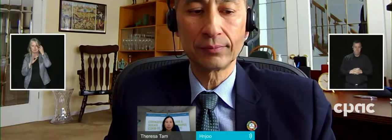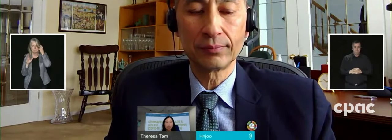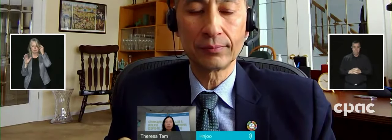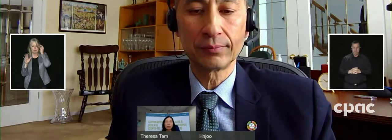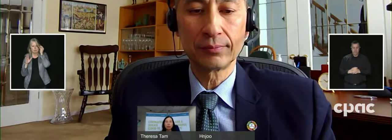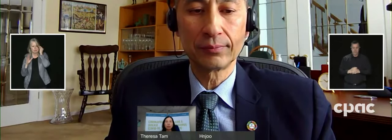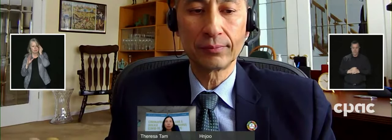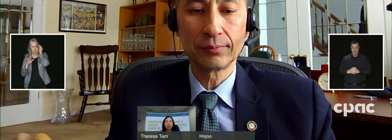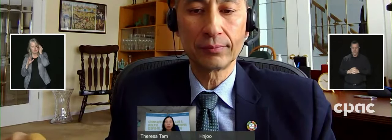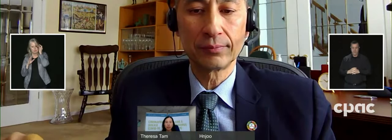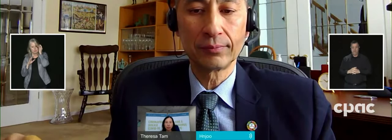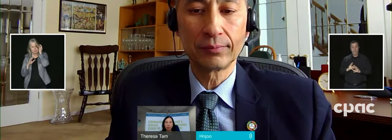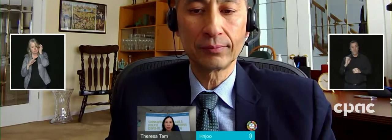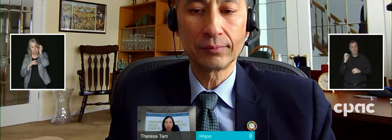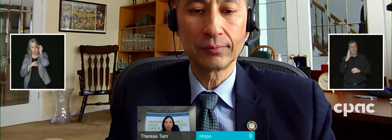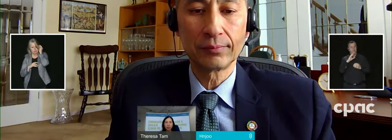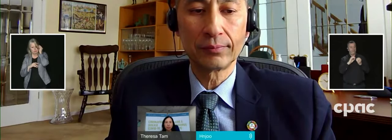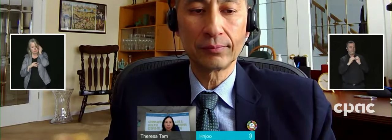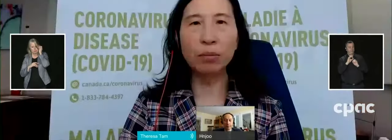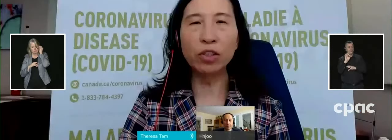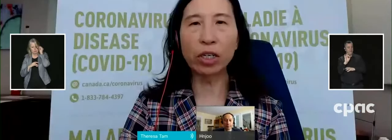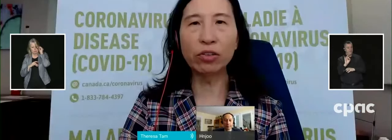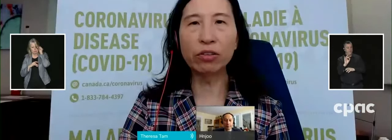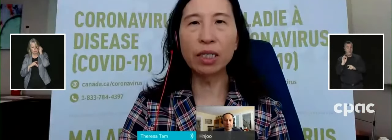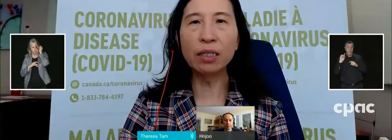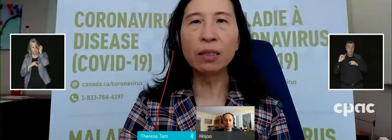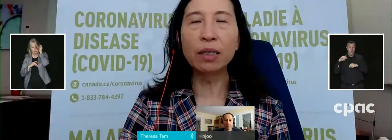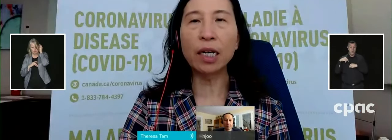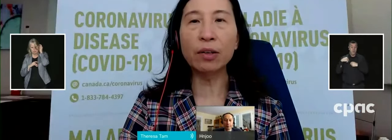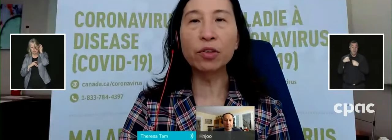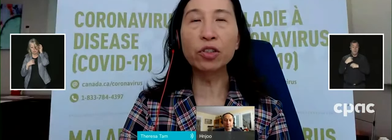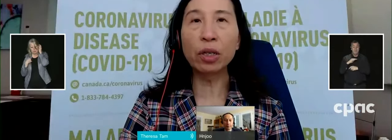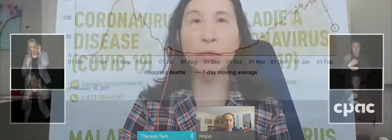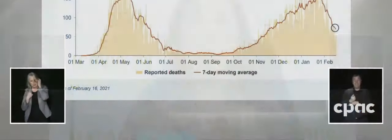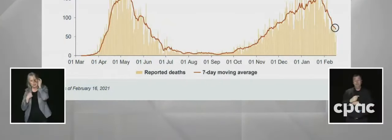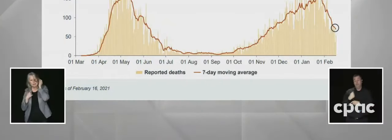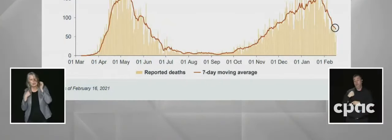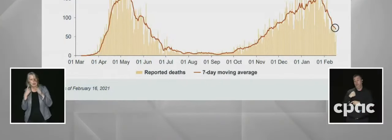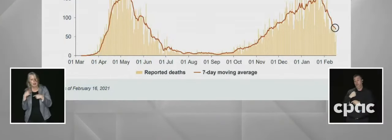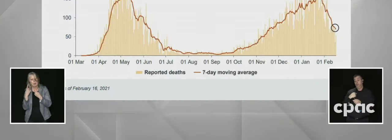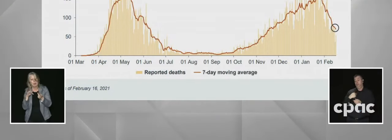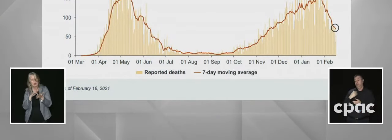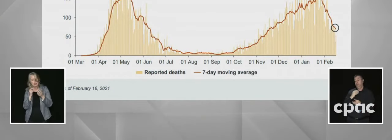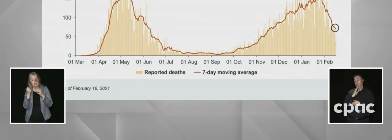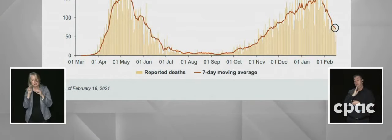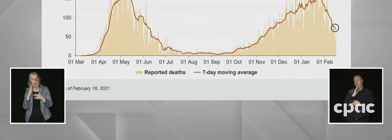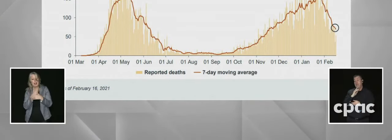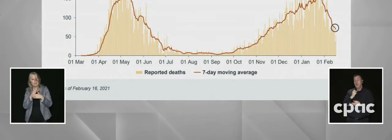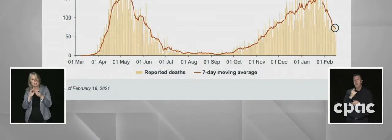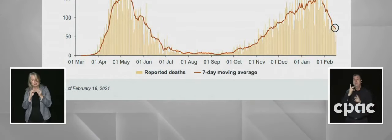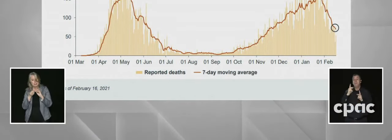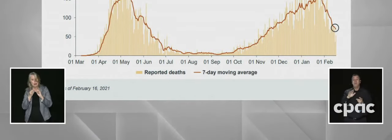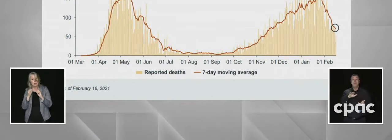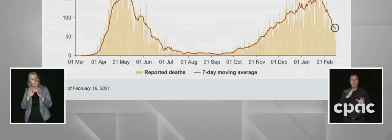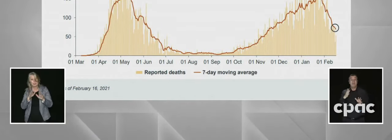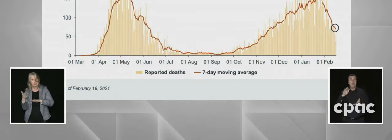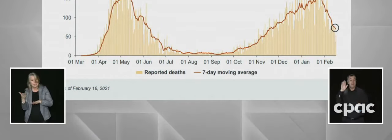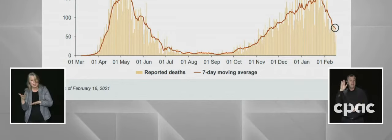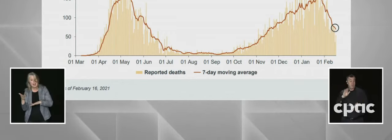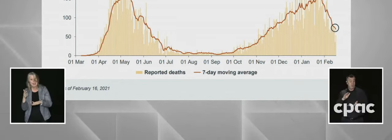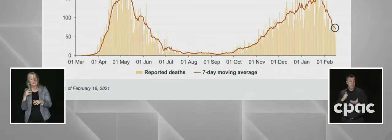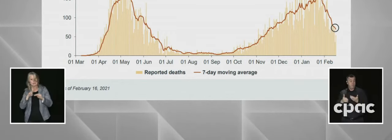Slide 8. Since the previous update in mid January, the average number of daily deaths has decreased by close